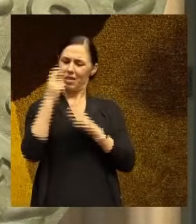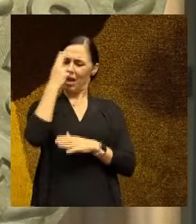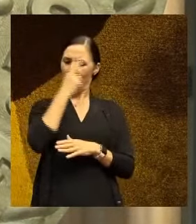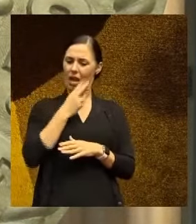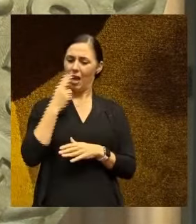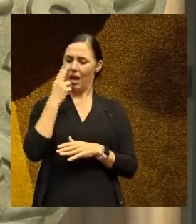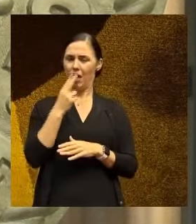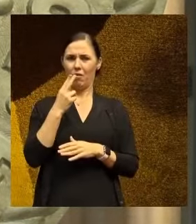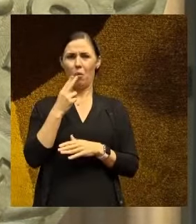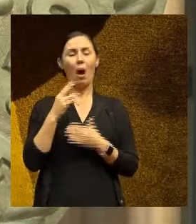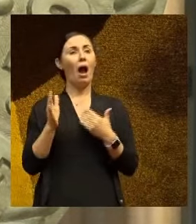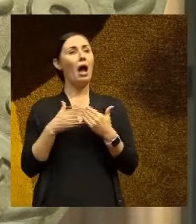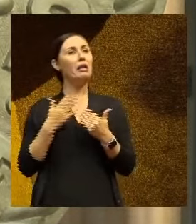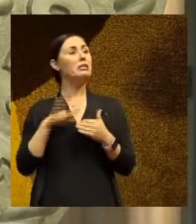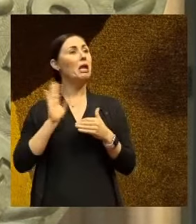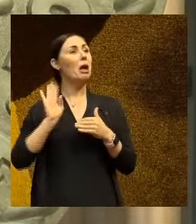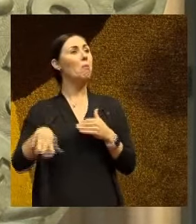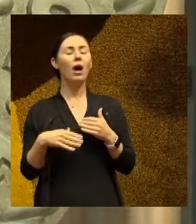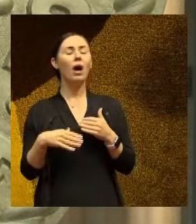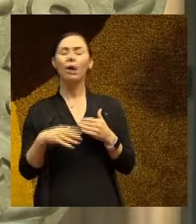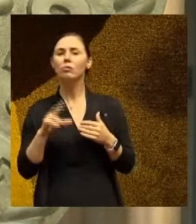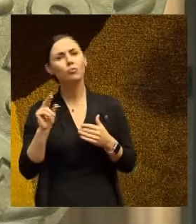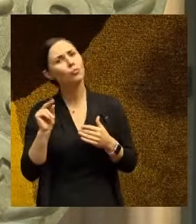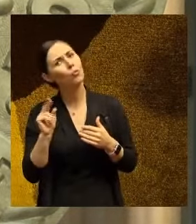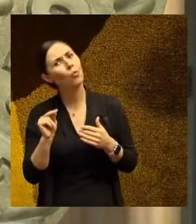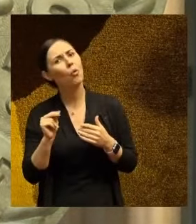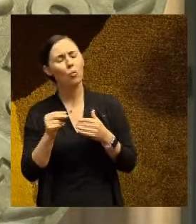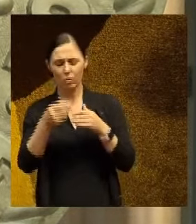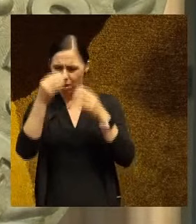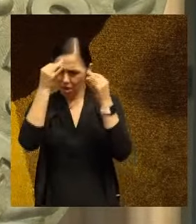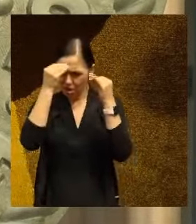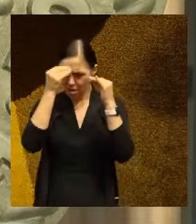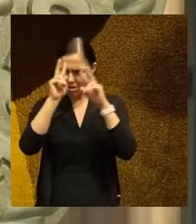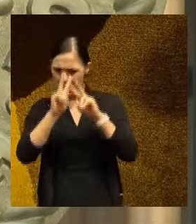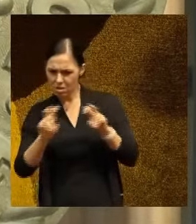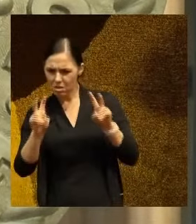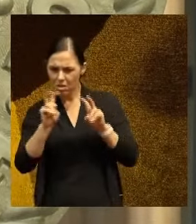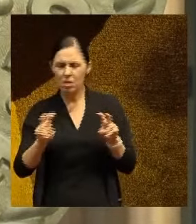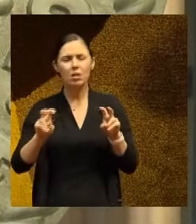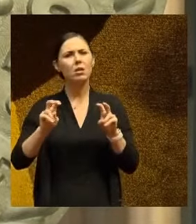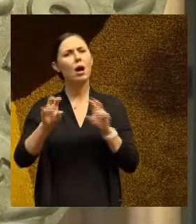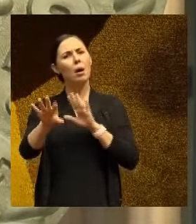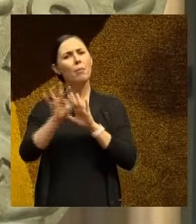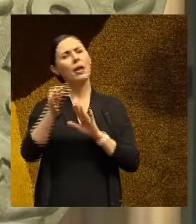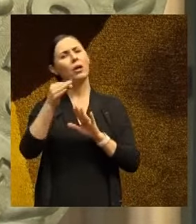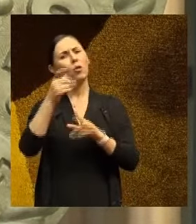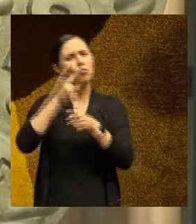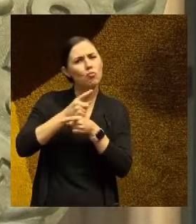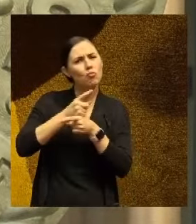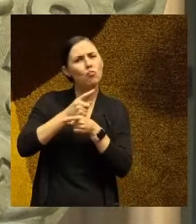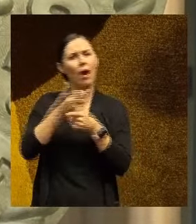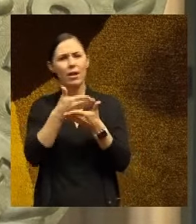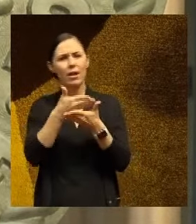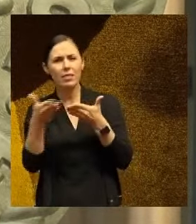path. Instead, we choose to do the right things for the right